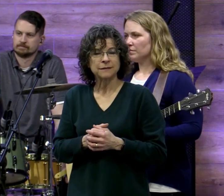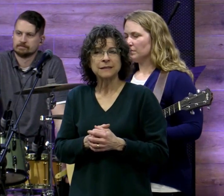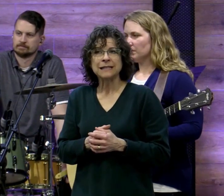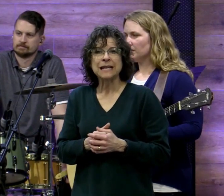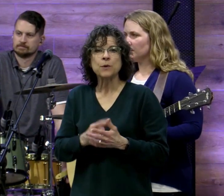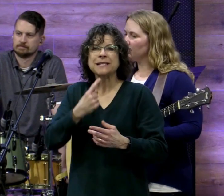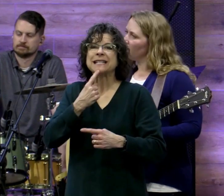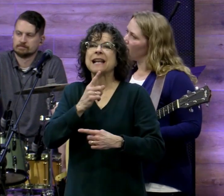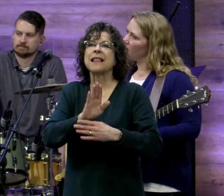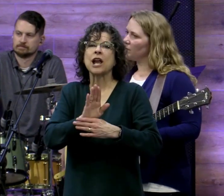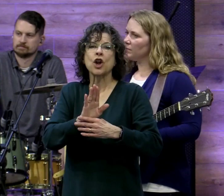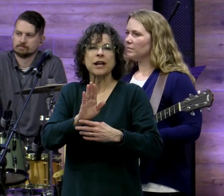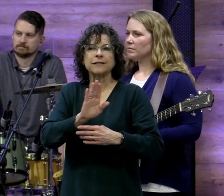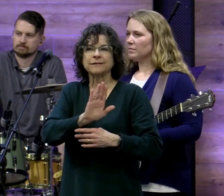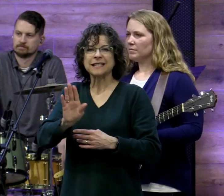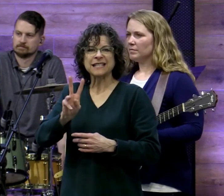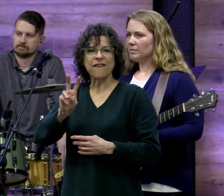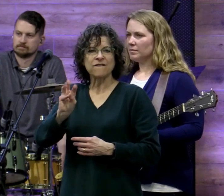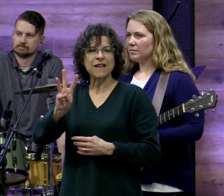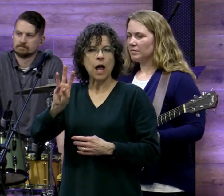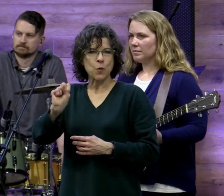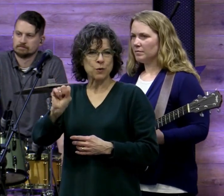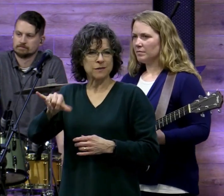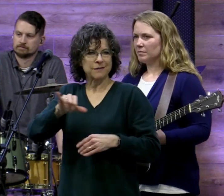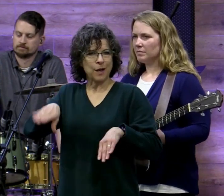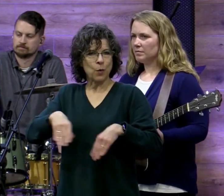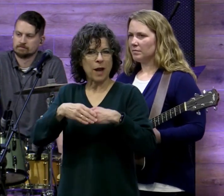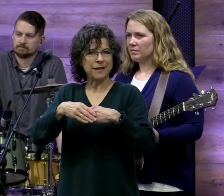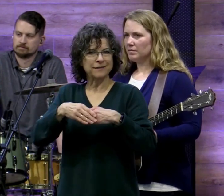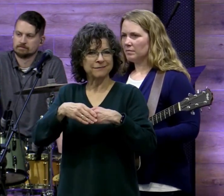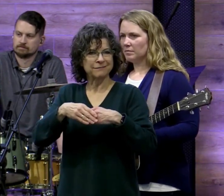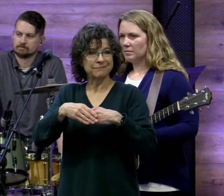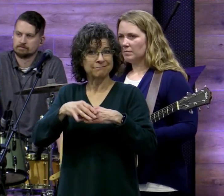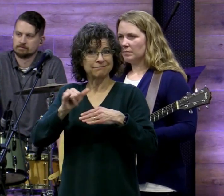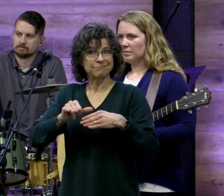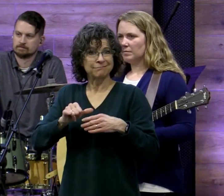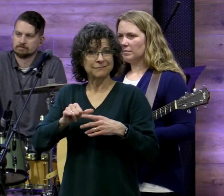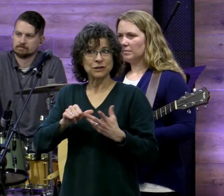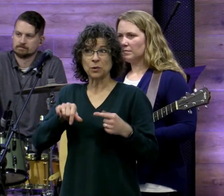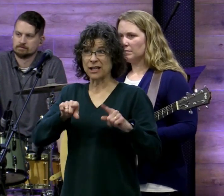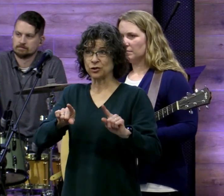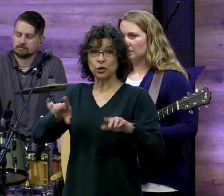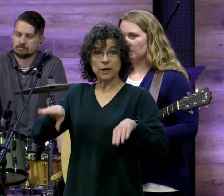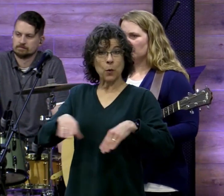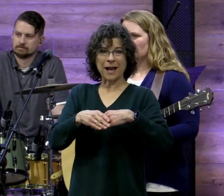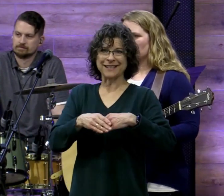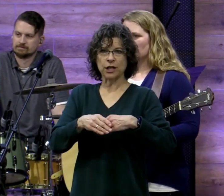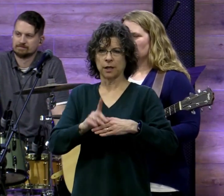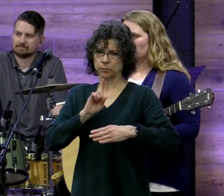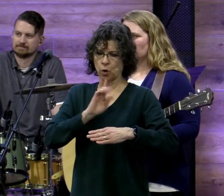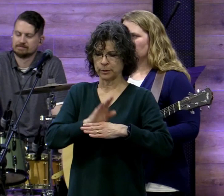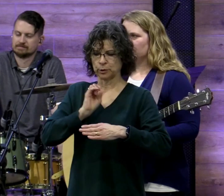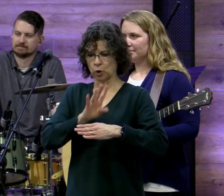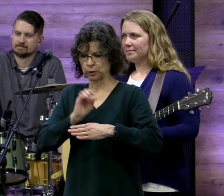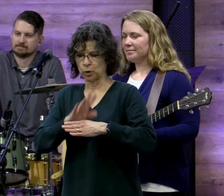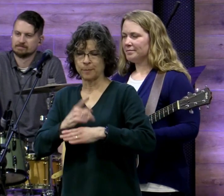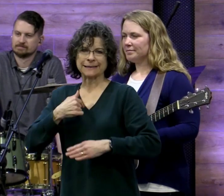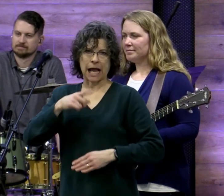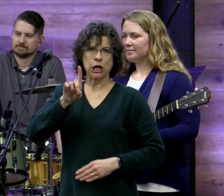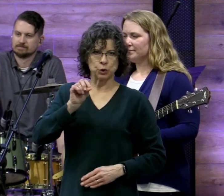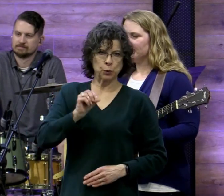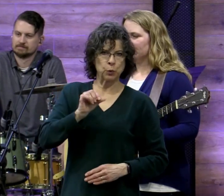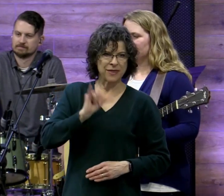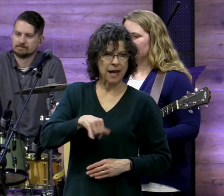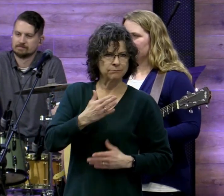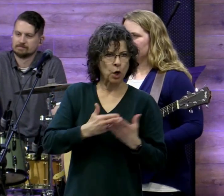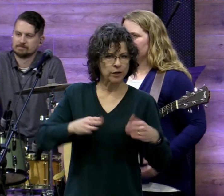See, in a wedding ceremony, there is the time of solemn vow making and then the crazy party afterwards. And on the day